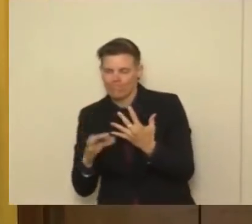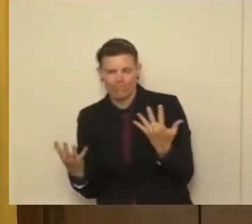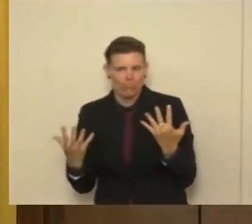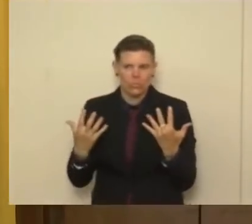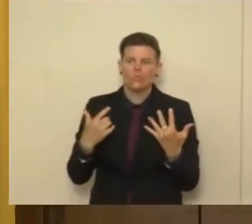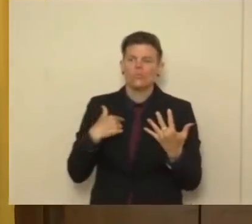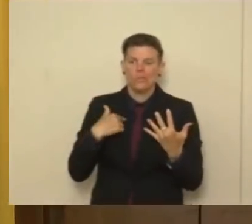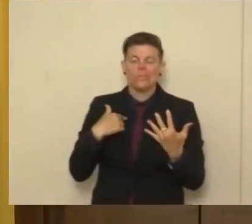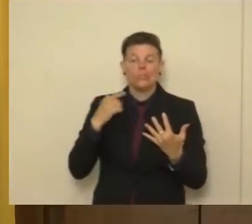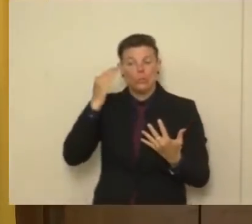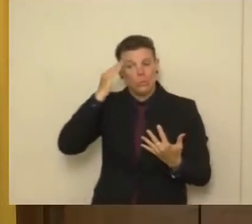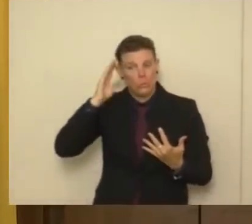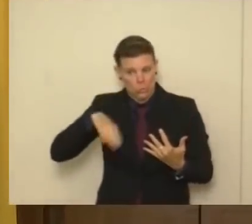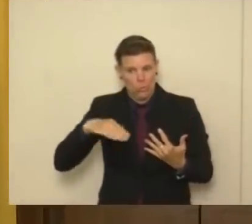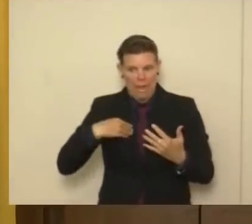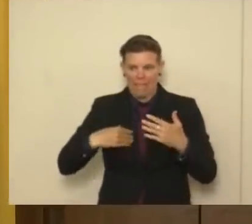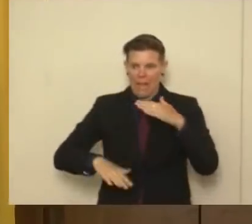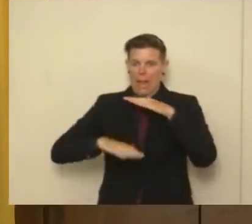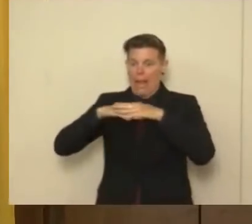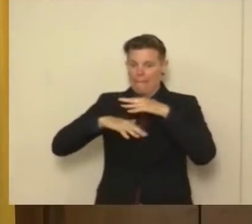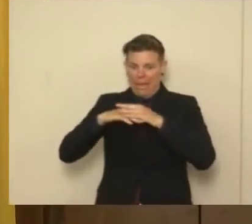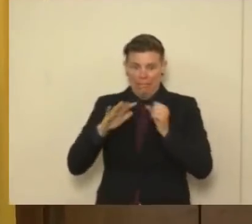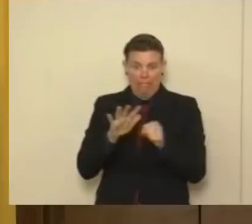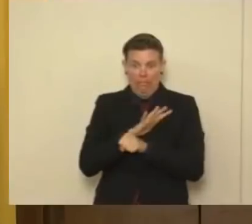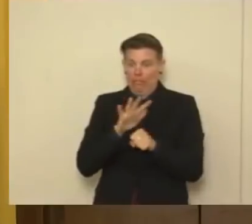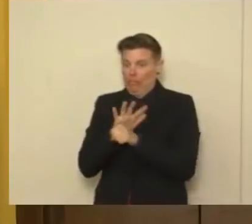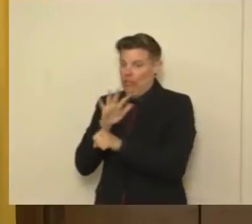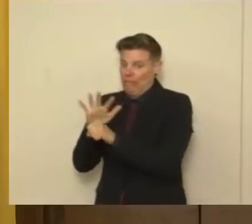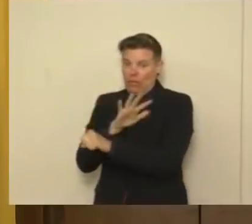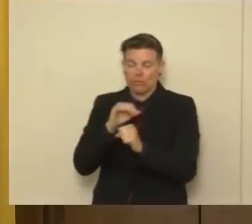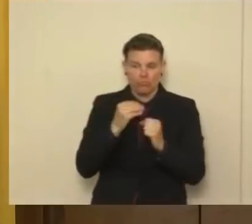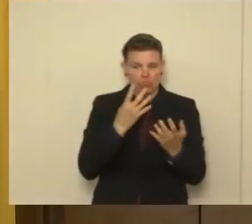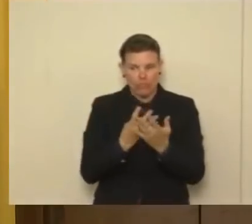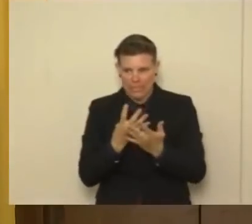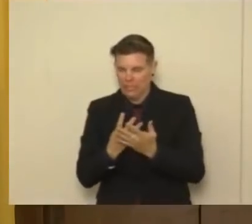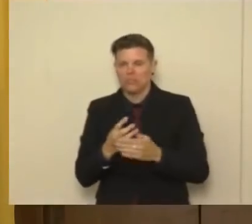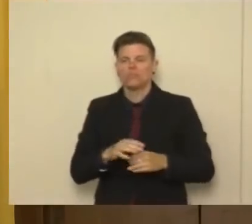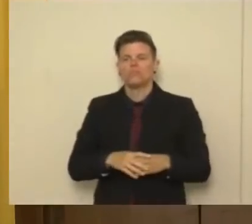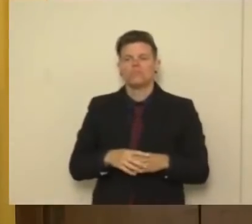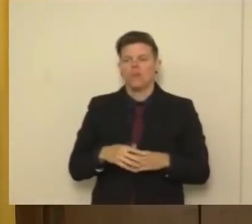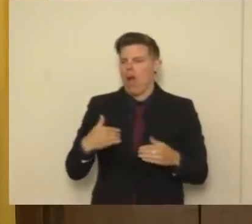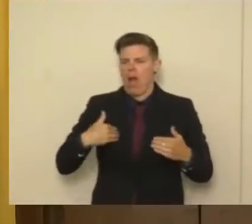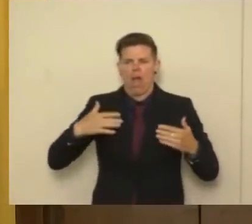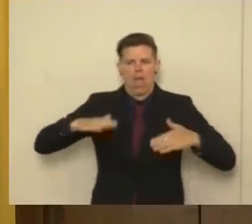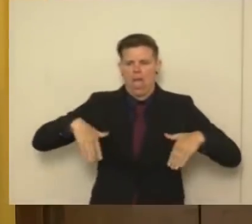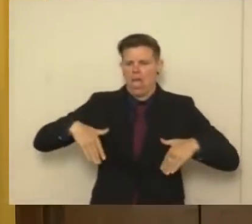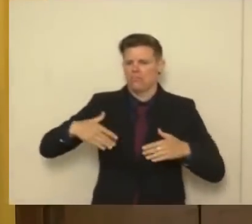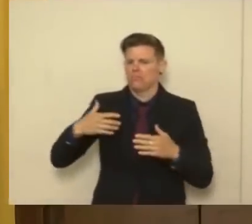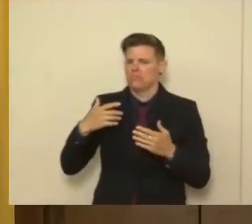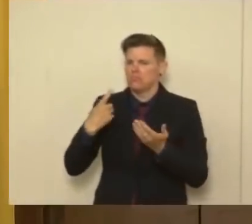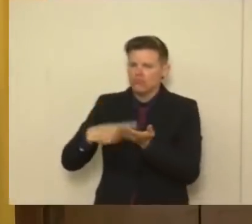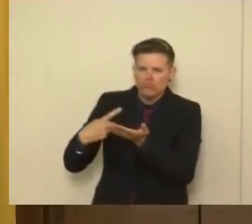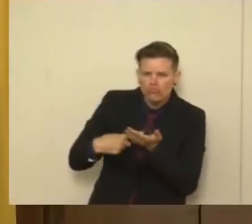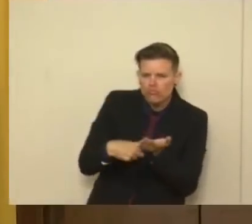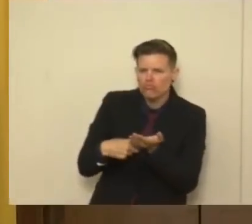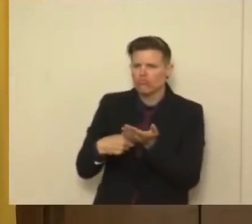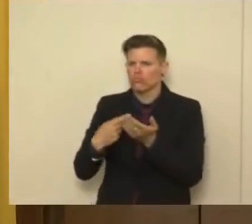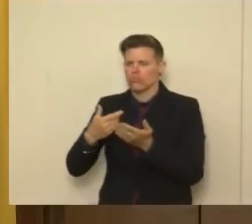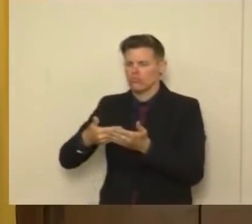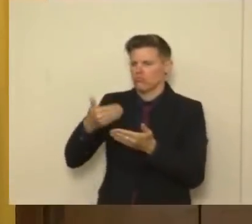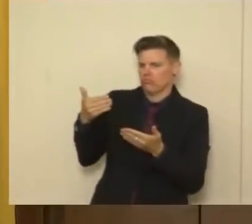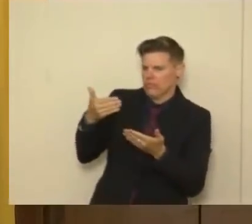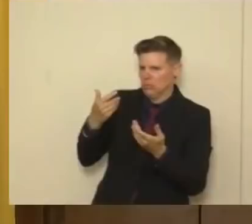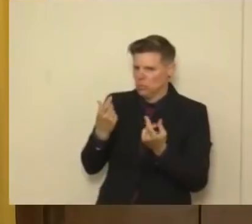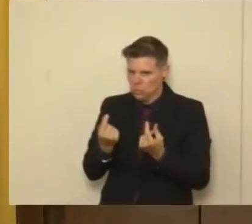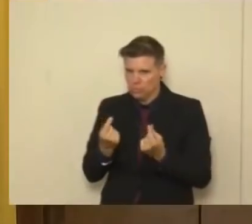in a prison? And I've been asking, it's something I didn't refer to in the other question, but Jeff, is there a way to identify a building